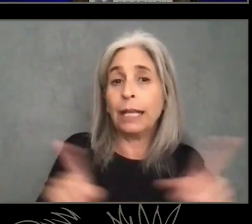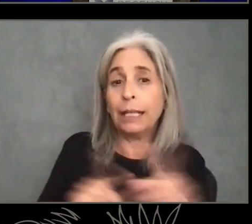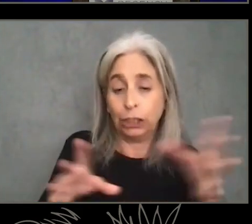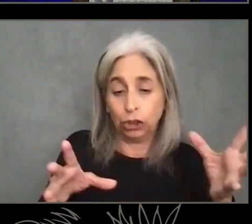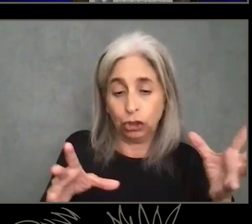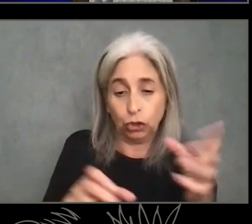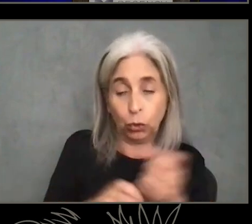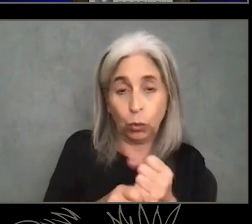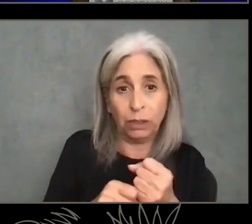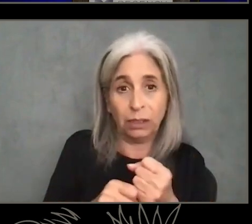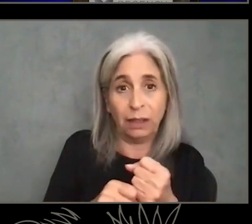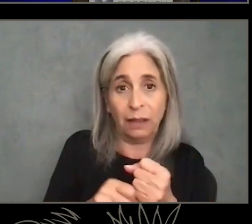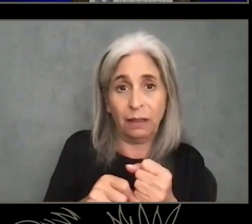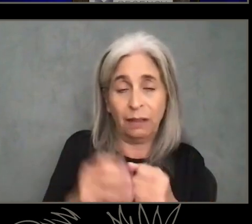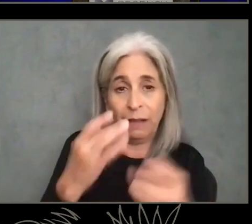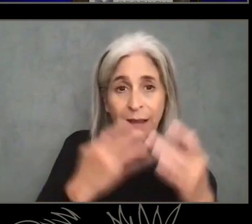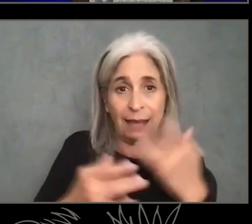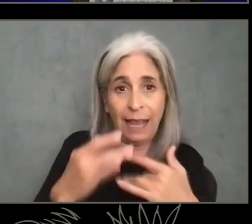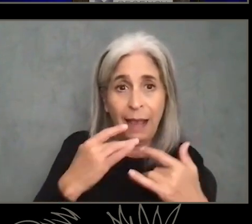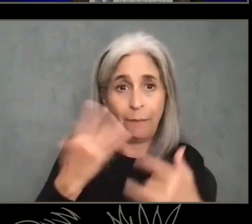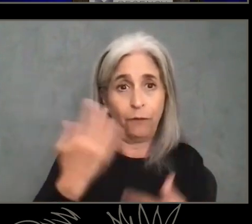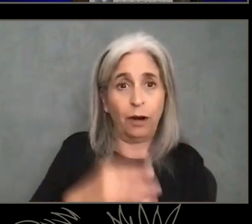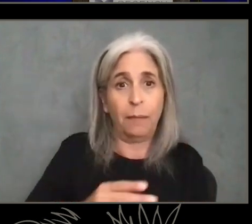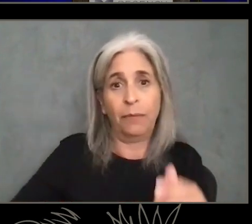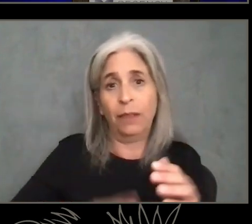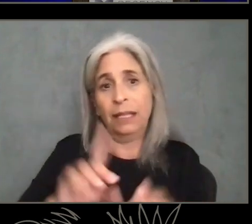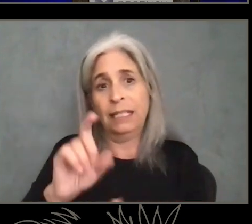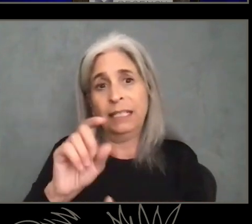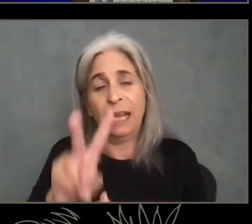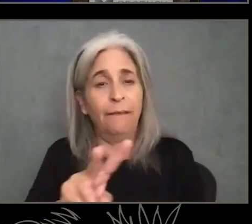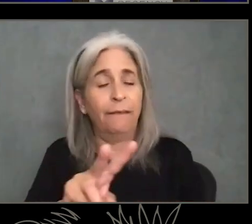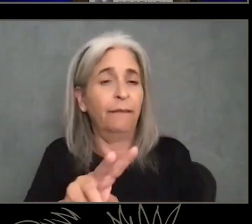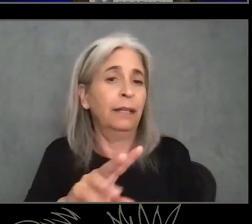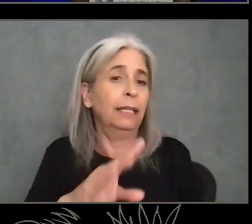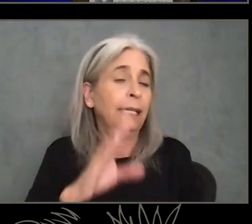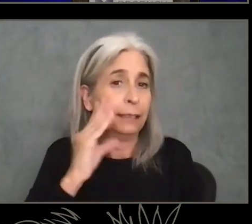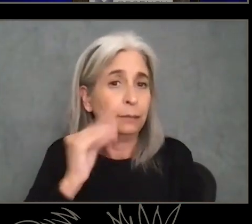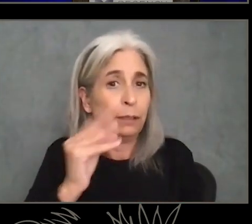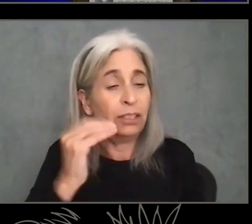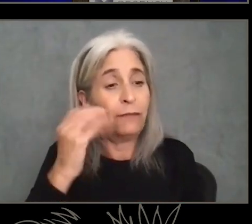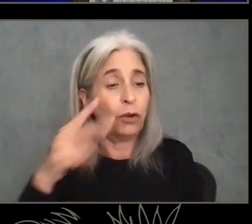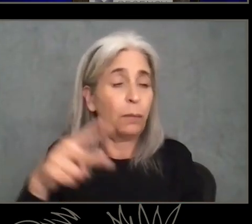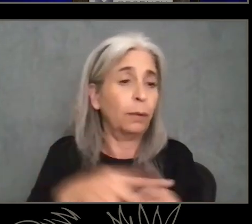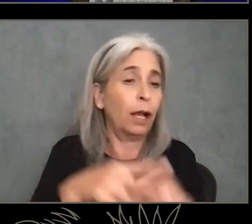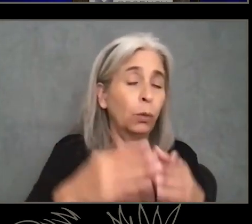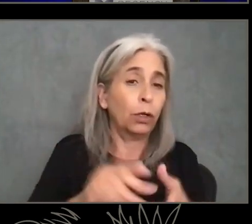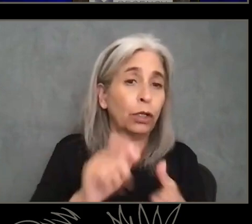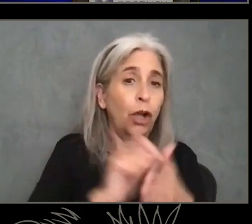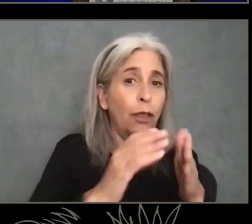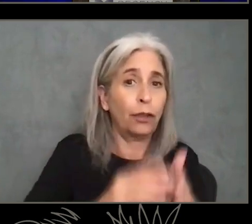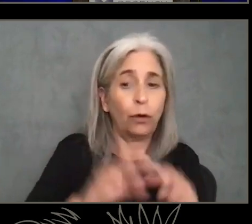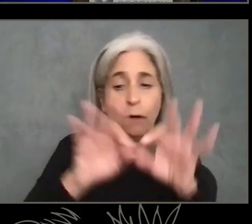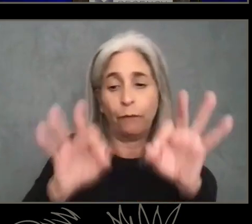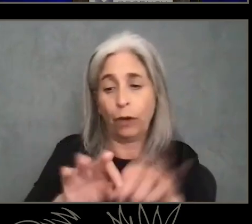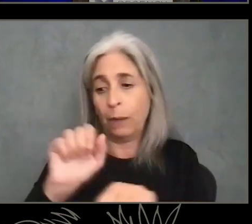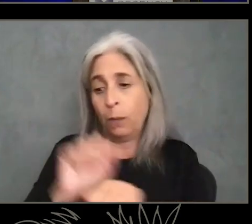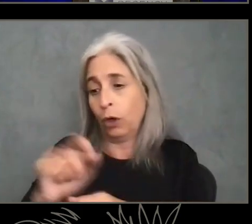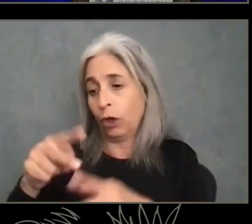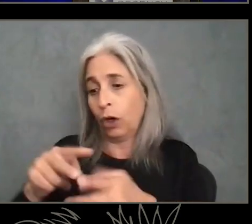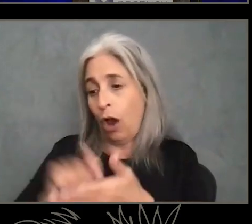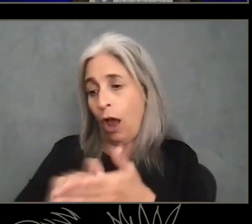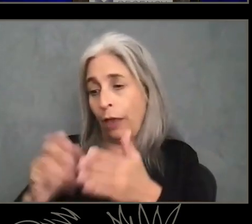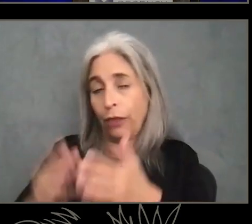shortens that gap between the dev and prod developer experience, whether you're a plugin author or a framework author.